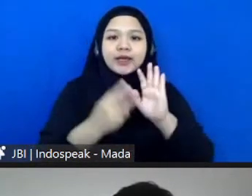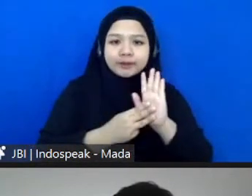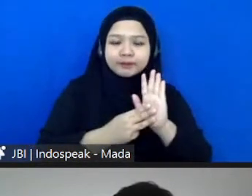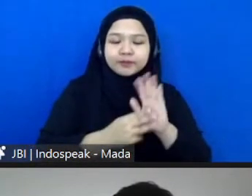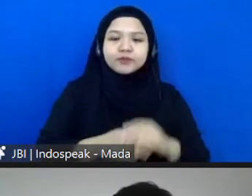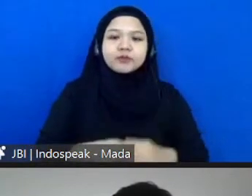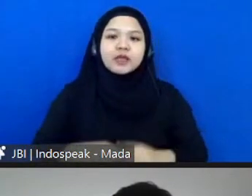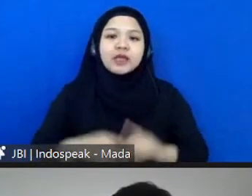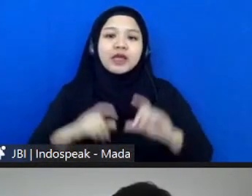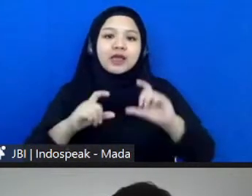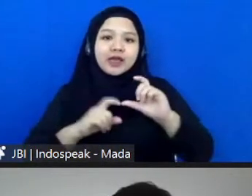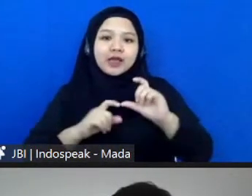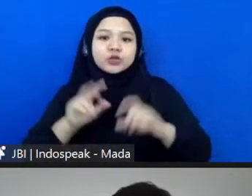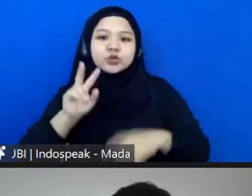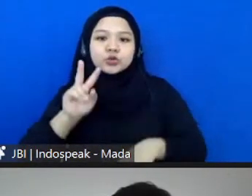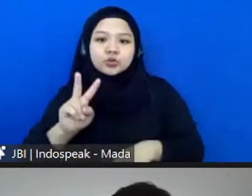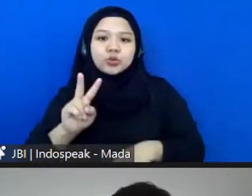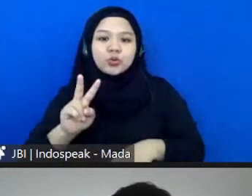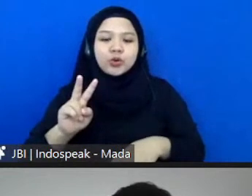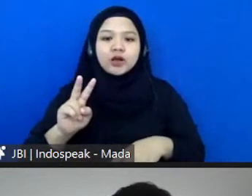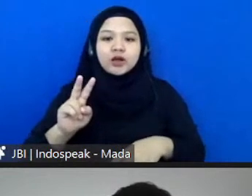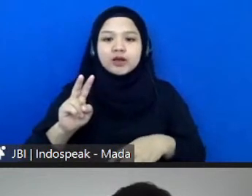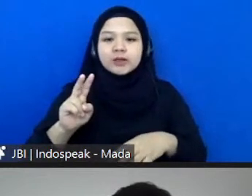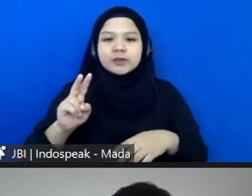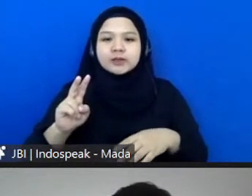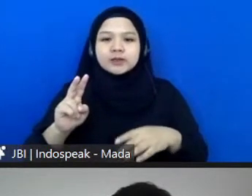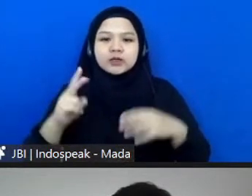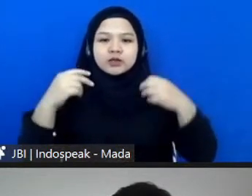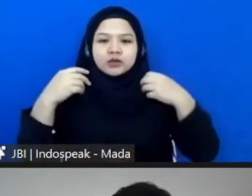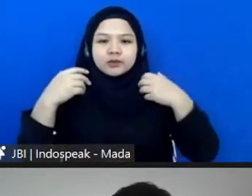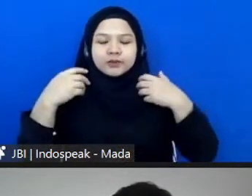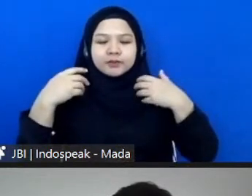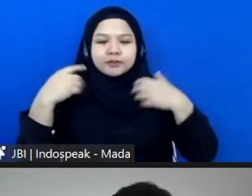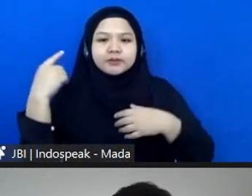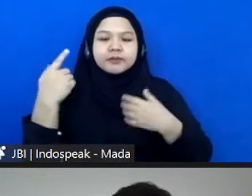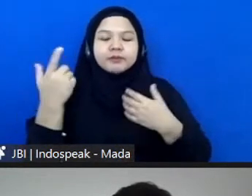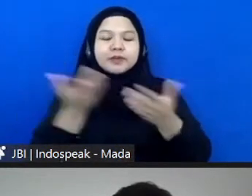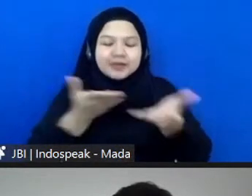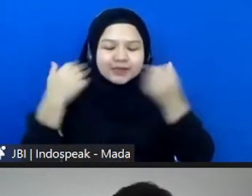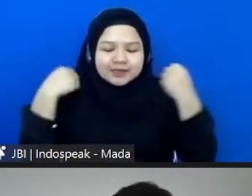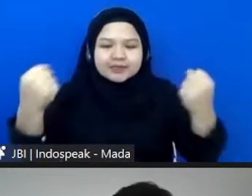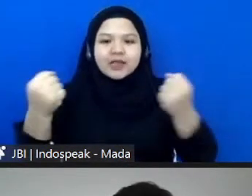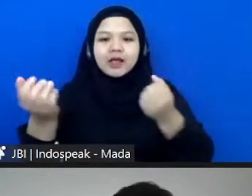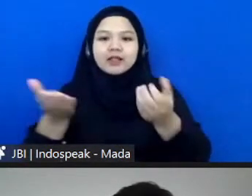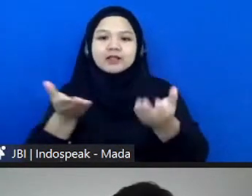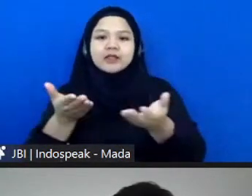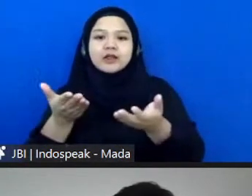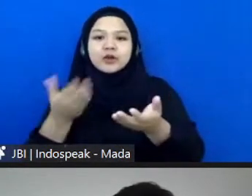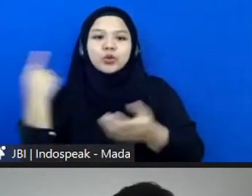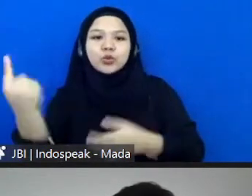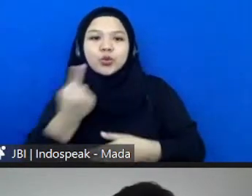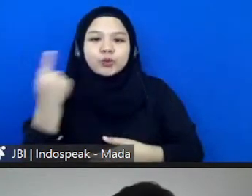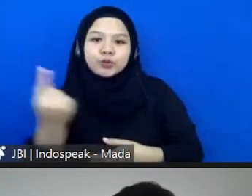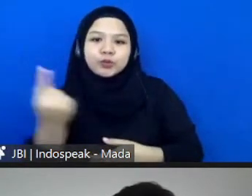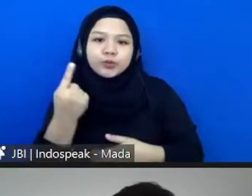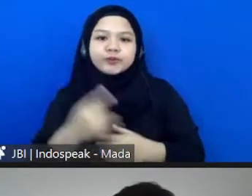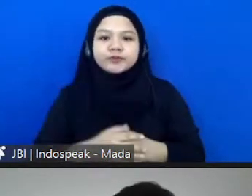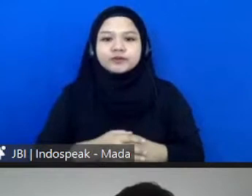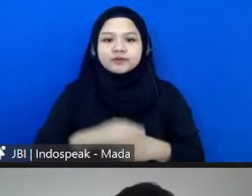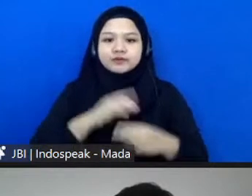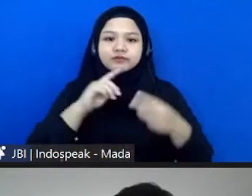and Master of Maternal and Child Health at University College London and has a Doctor of Philosophy from Umeå University,